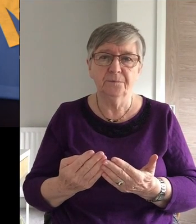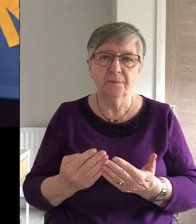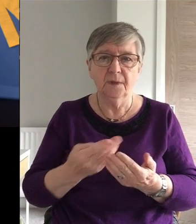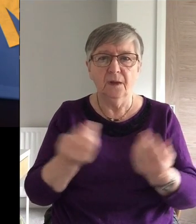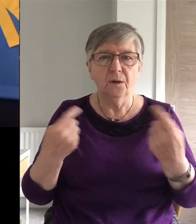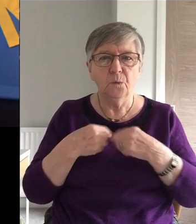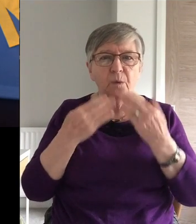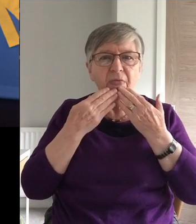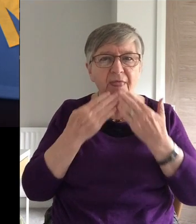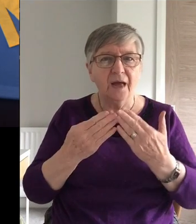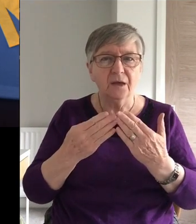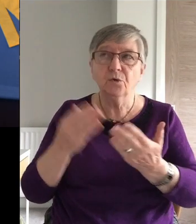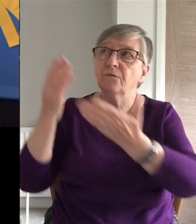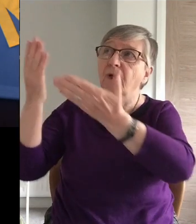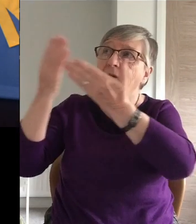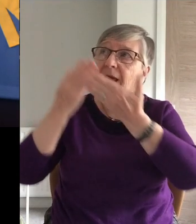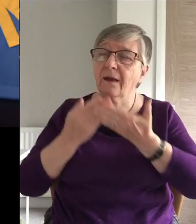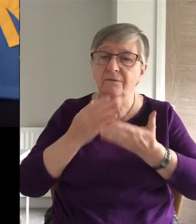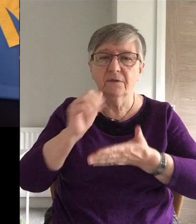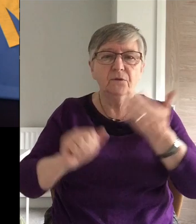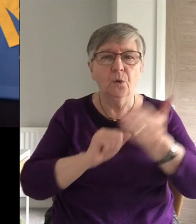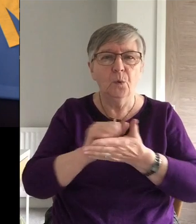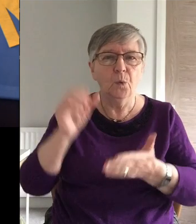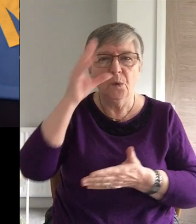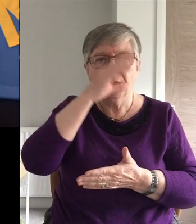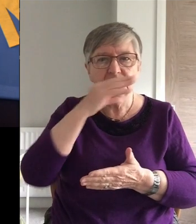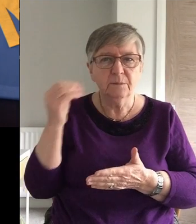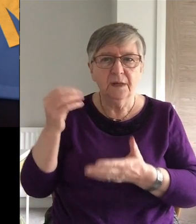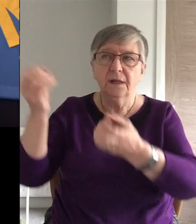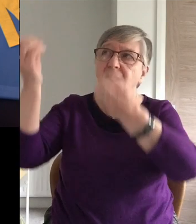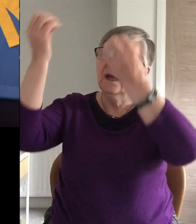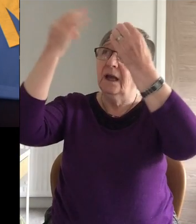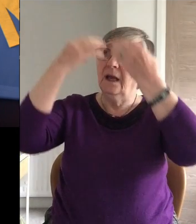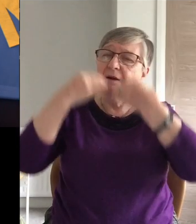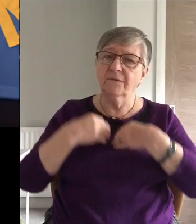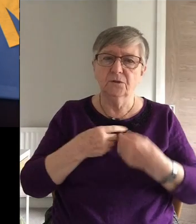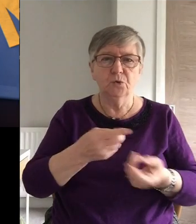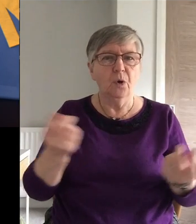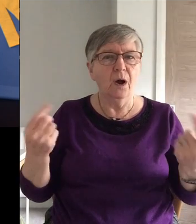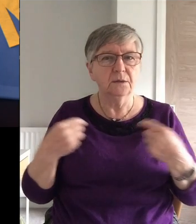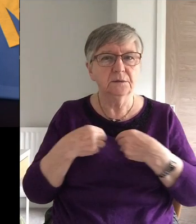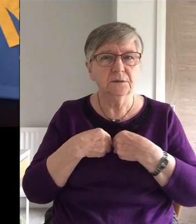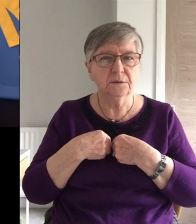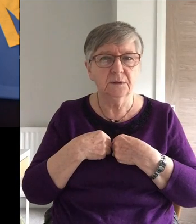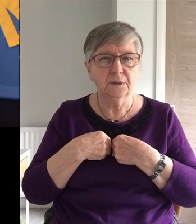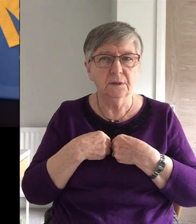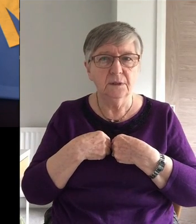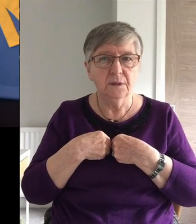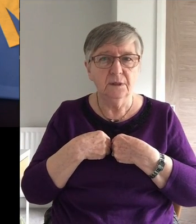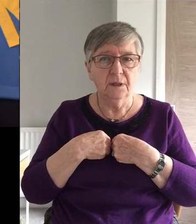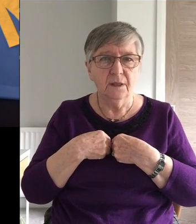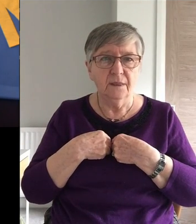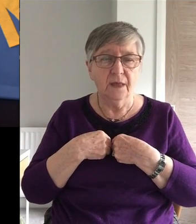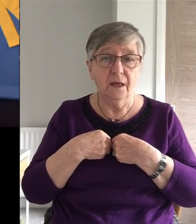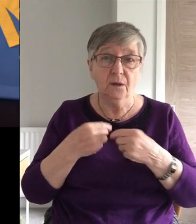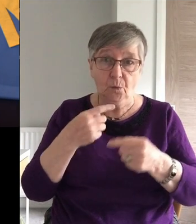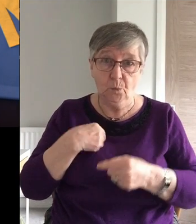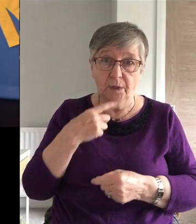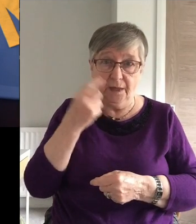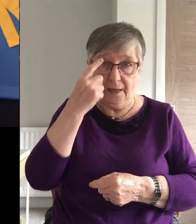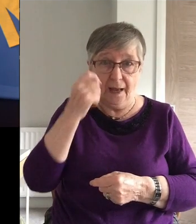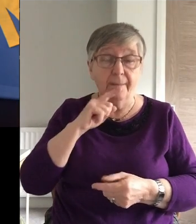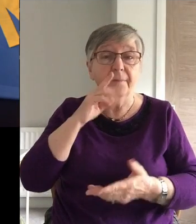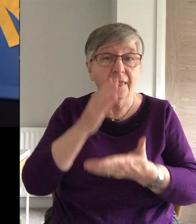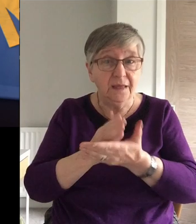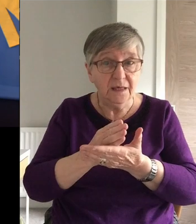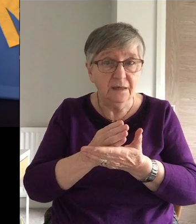And we thank you for the gift of your Holy Spirit poured out upon us and given to us, that we might not just simply believe in you, but